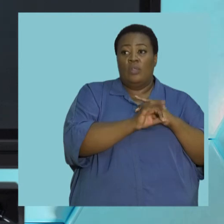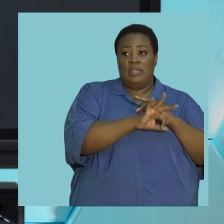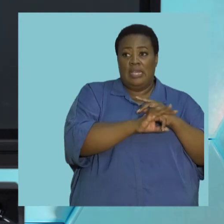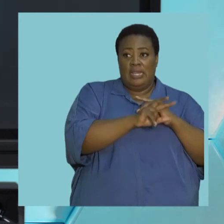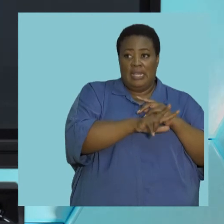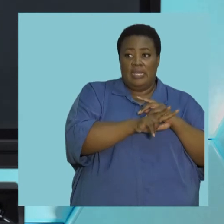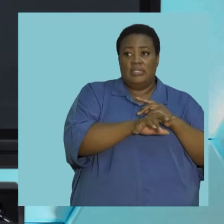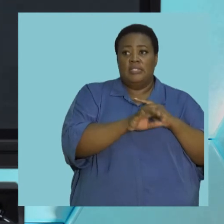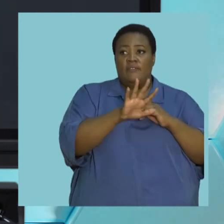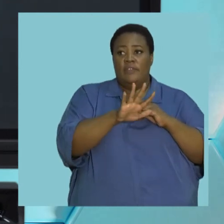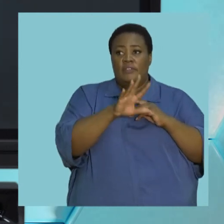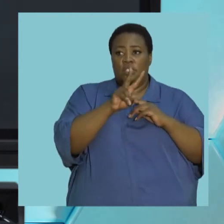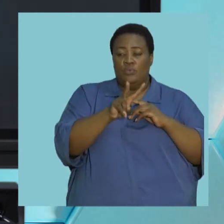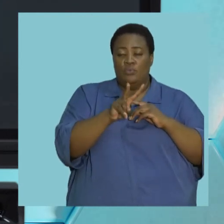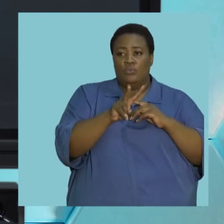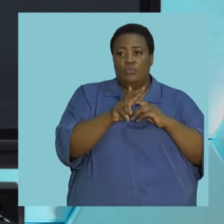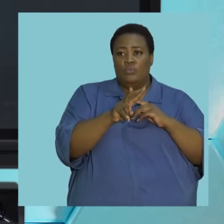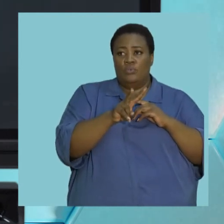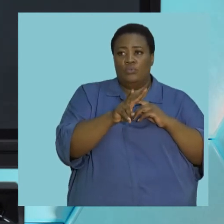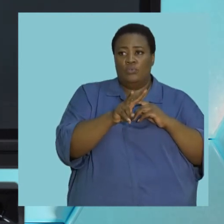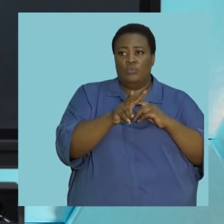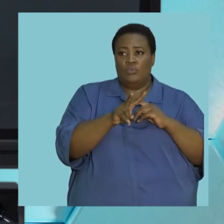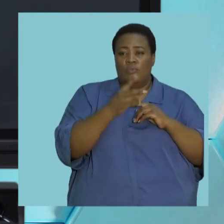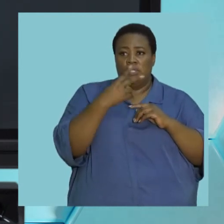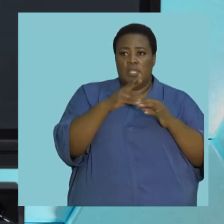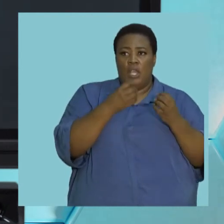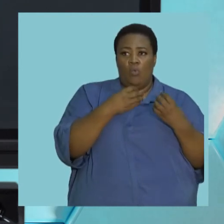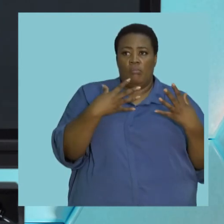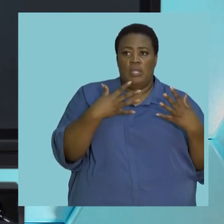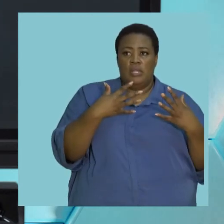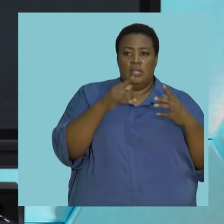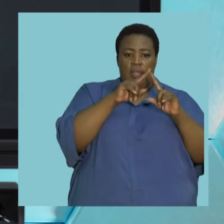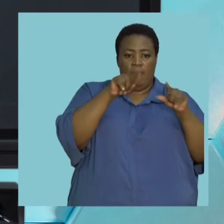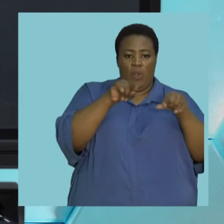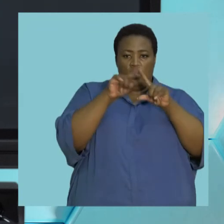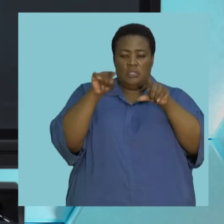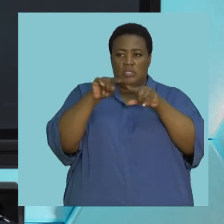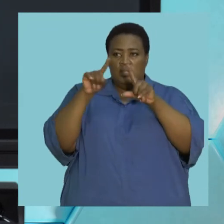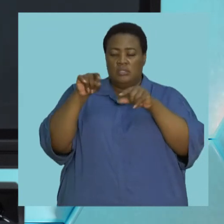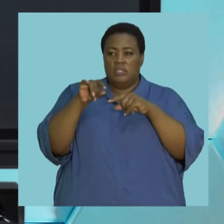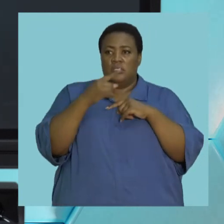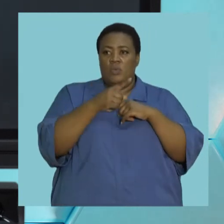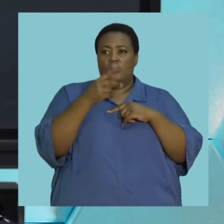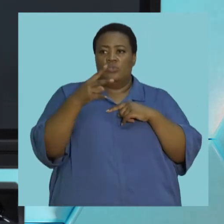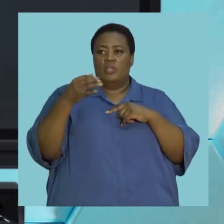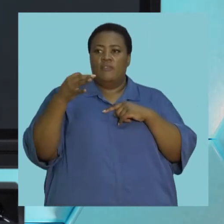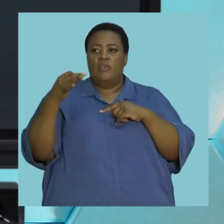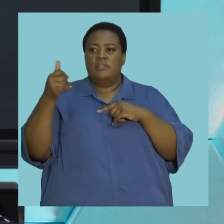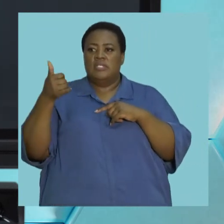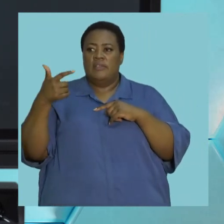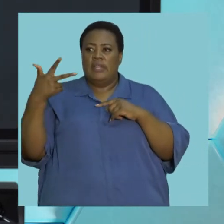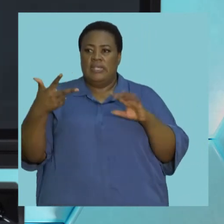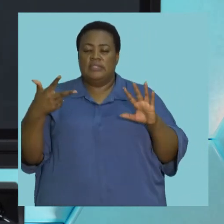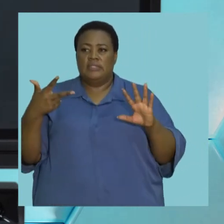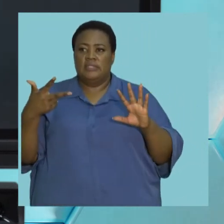in, so 38 and 52. So if I look at that, if I look at how many blocks I've got 1, 2, 3,